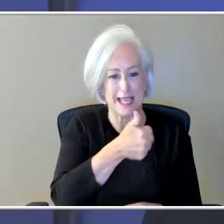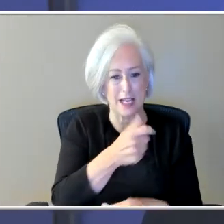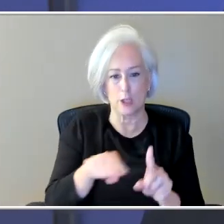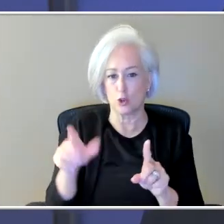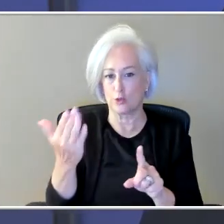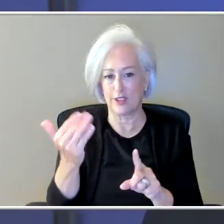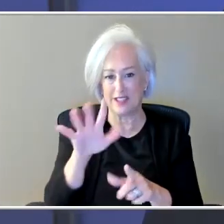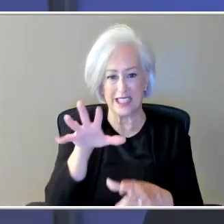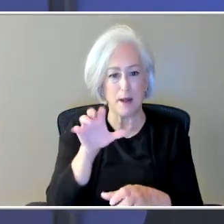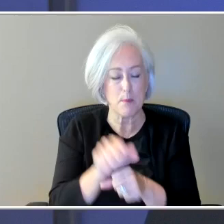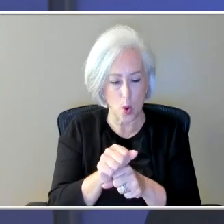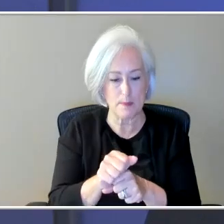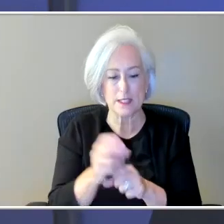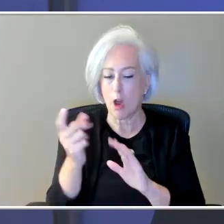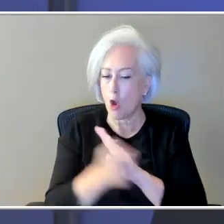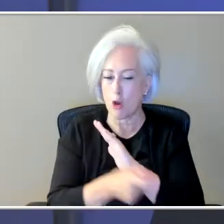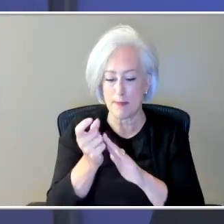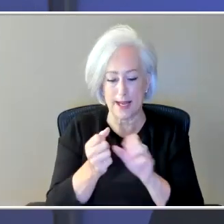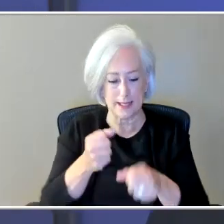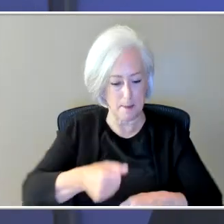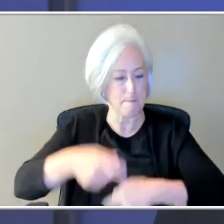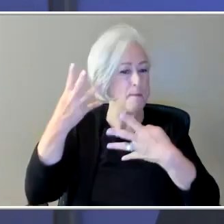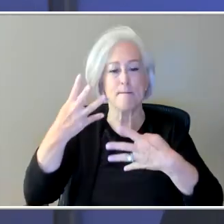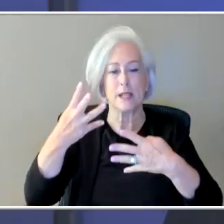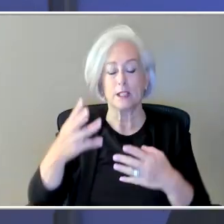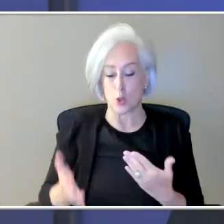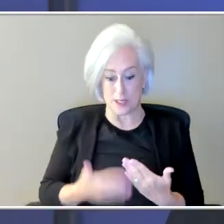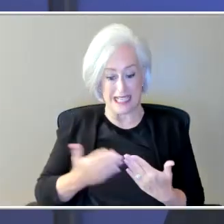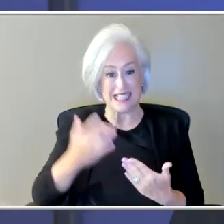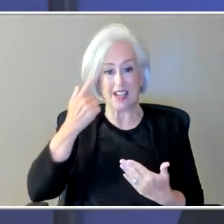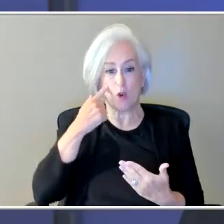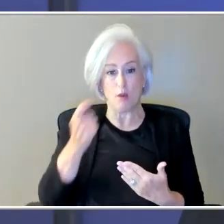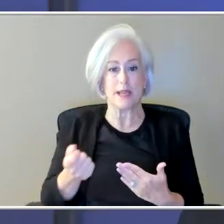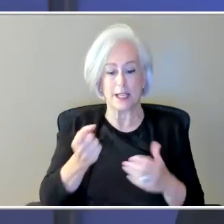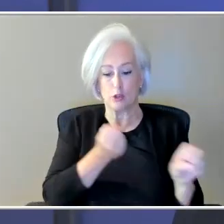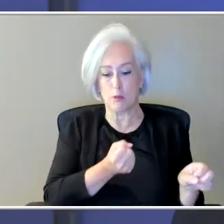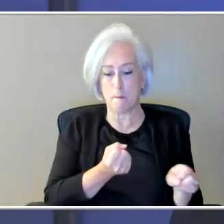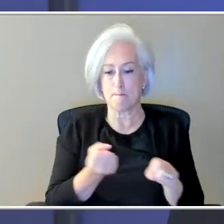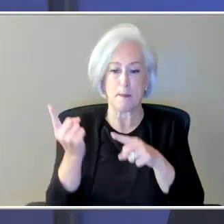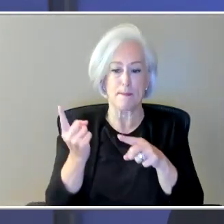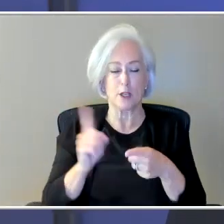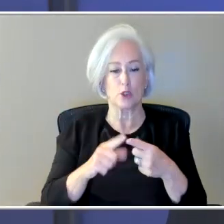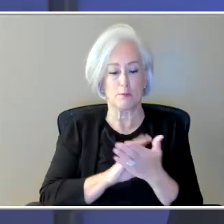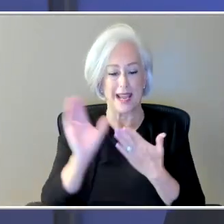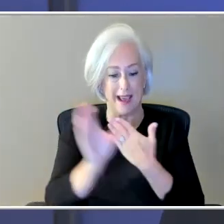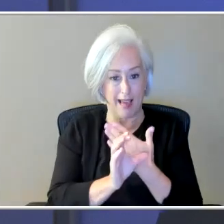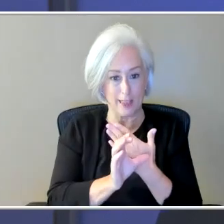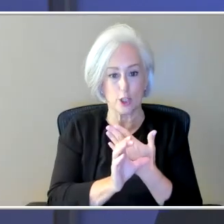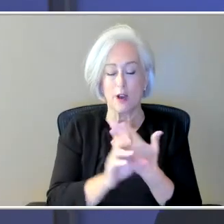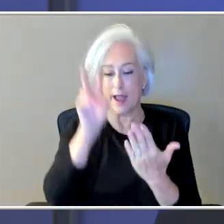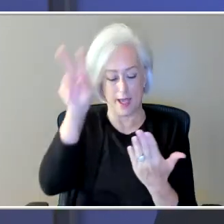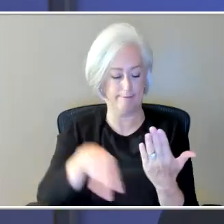so it was seamless for me to go to my calendar and to know that it was there, and to have that foundation set in place,